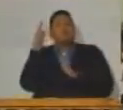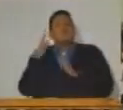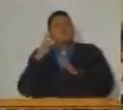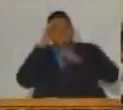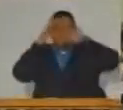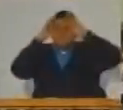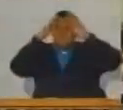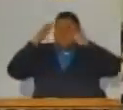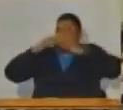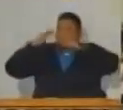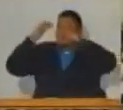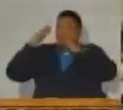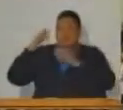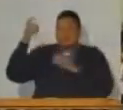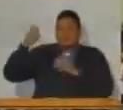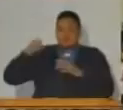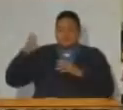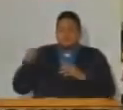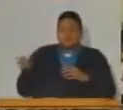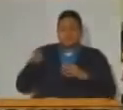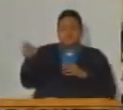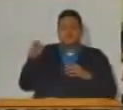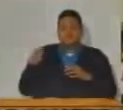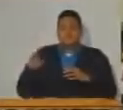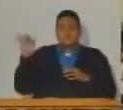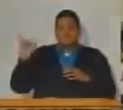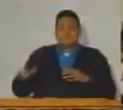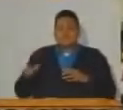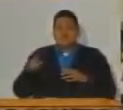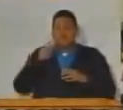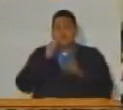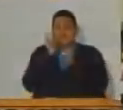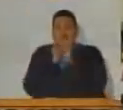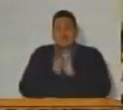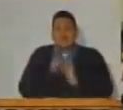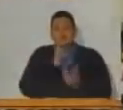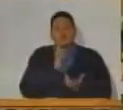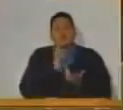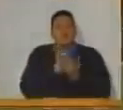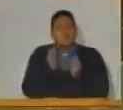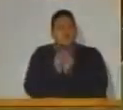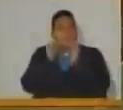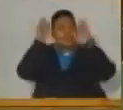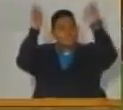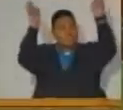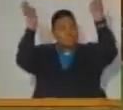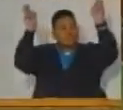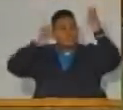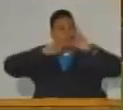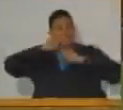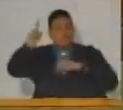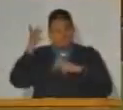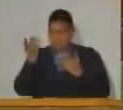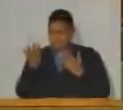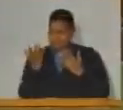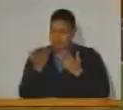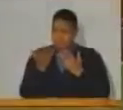Scheme. This pension scheme will be tailored to deal with issues of